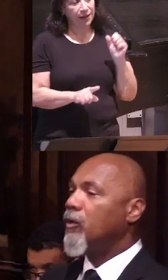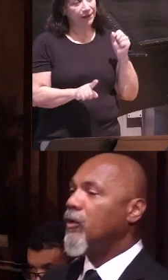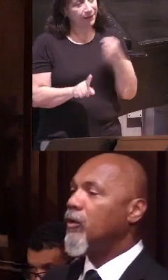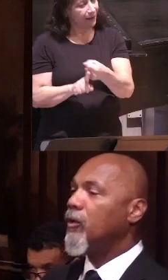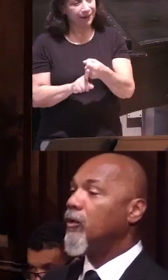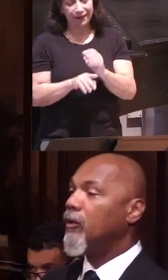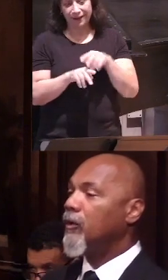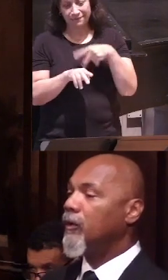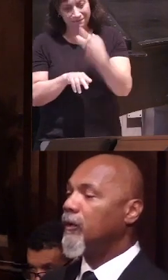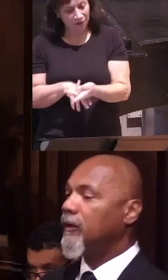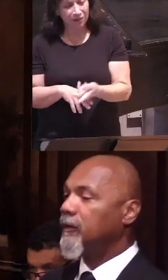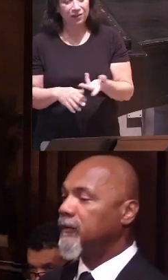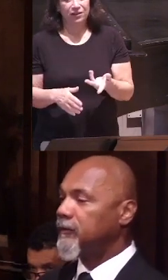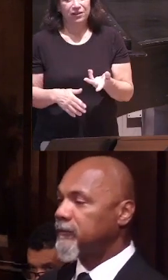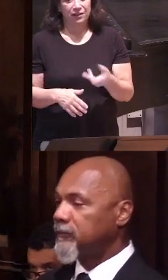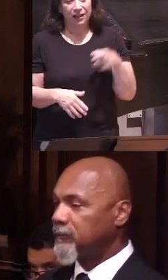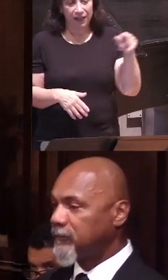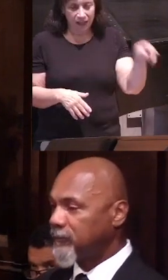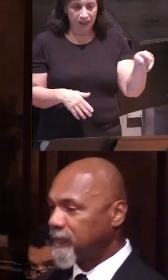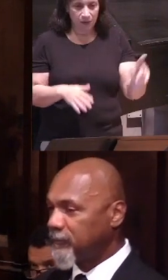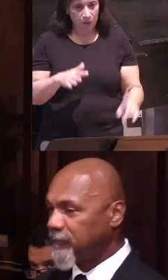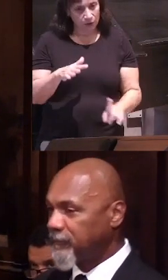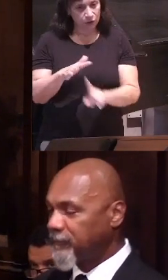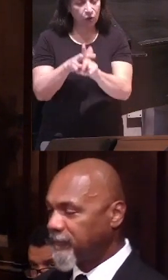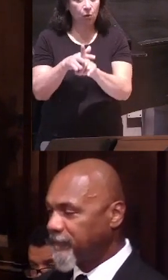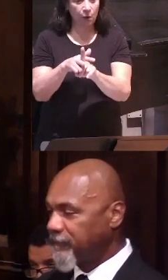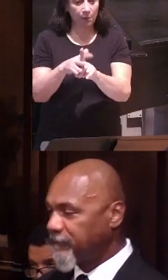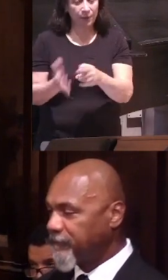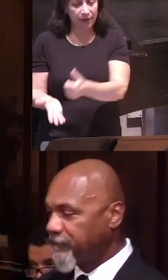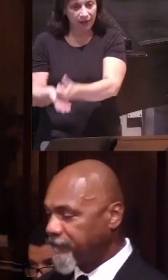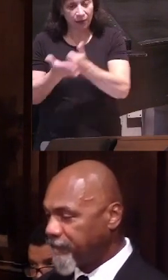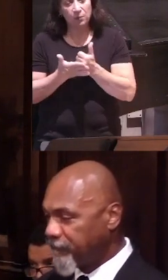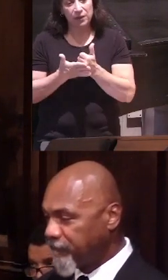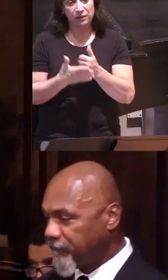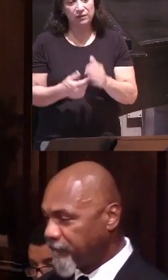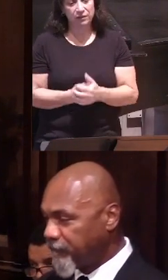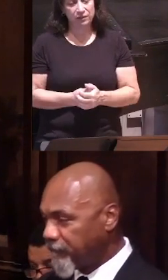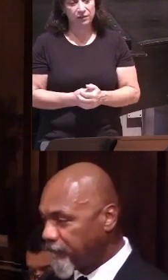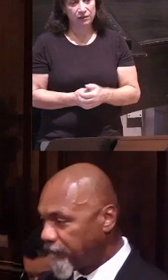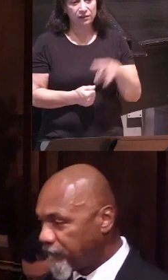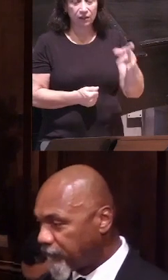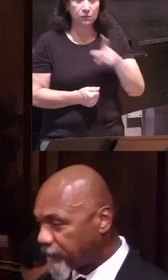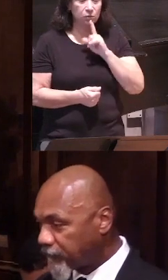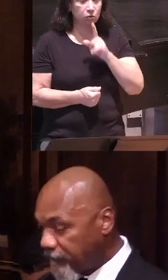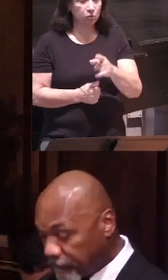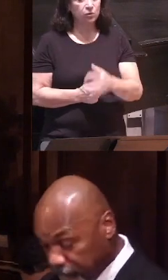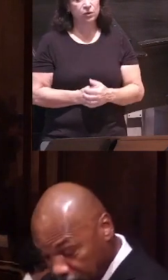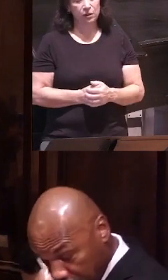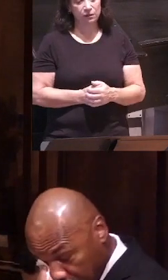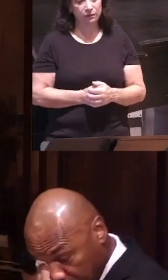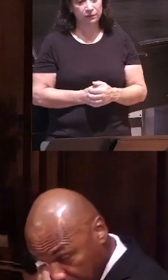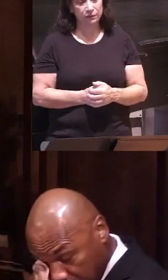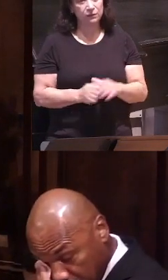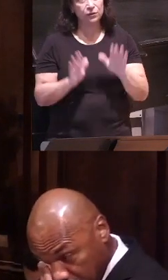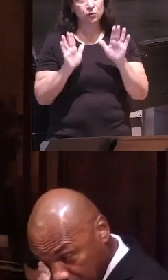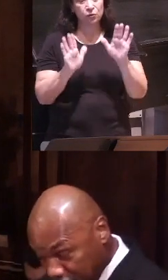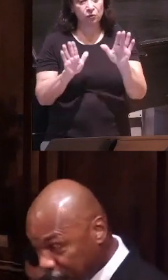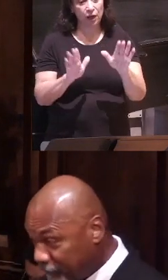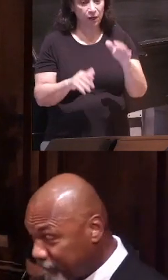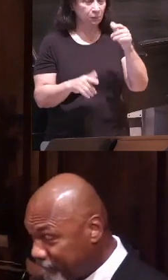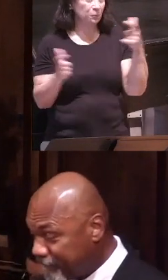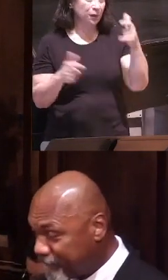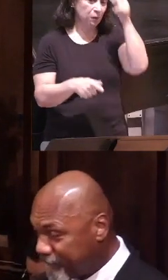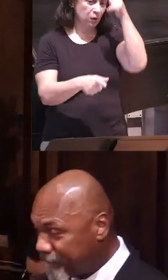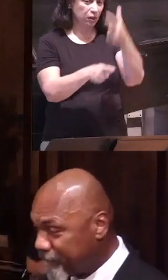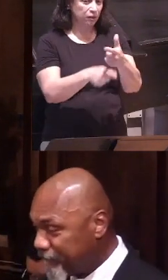down. And he would be there to help me up. He was truly a great big